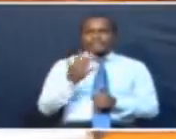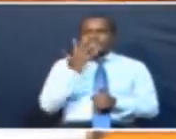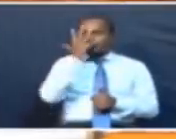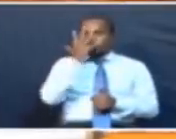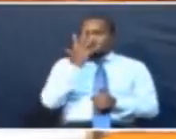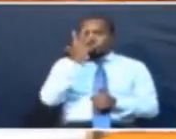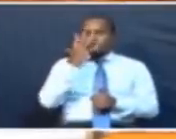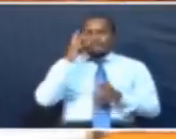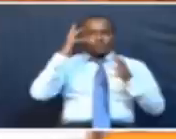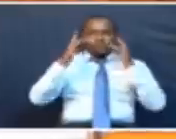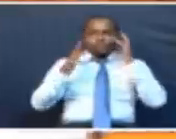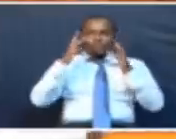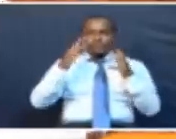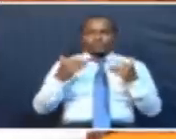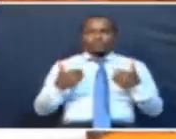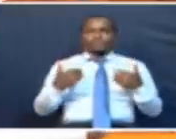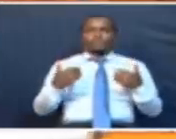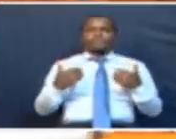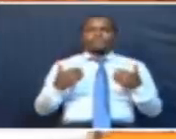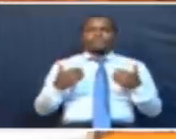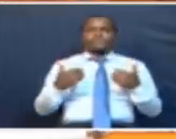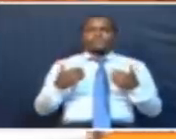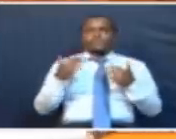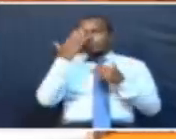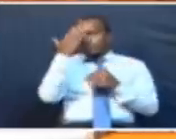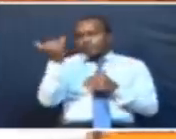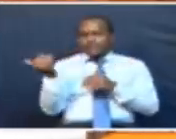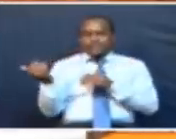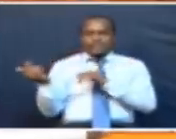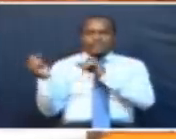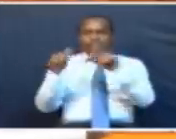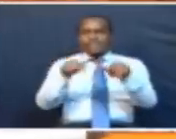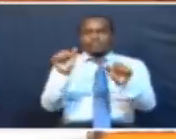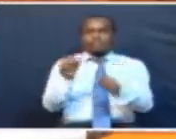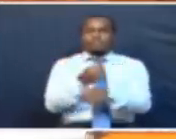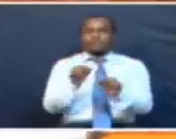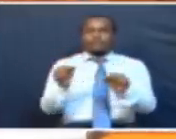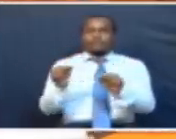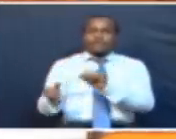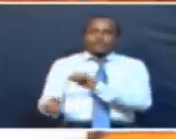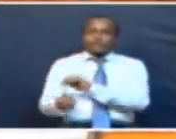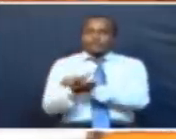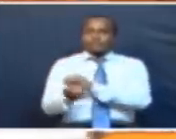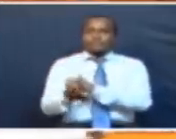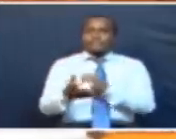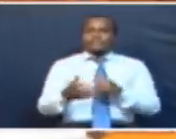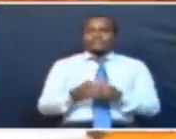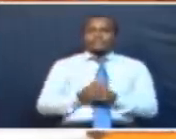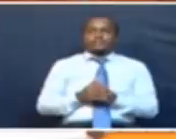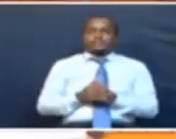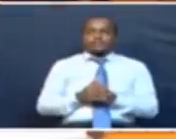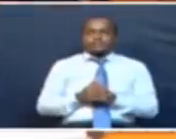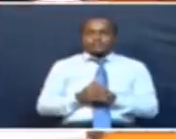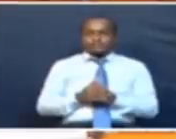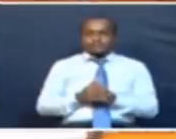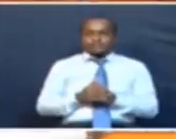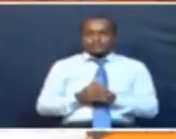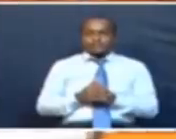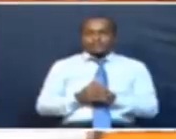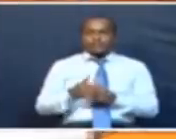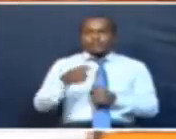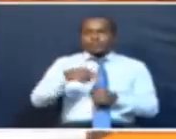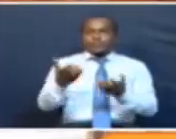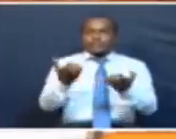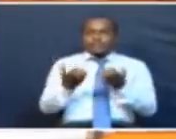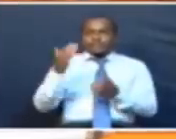is very worrying as to why he cannot come and clarify how he knew the sugar had mercury. We need to